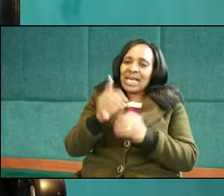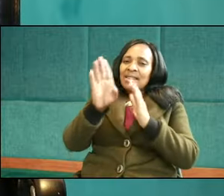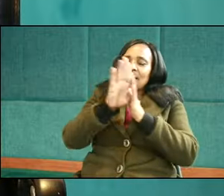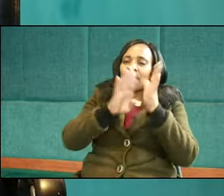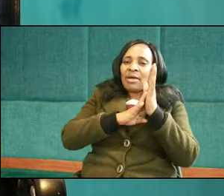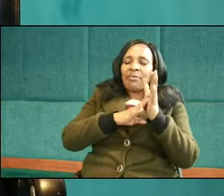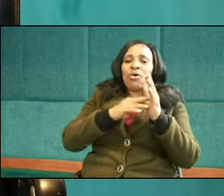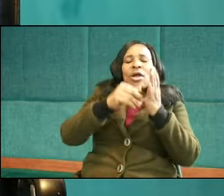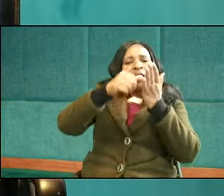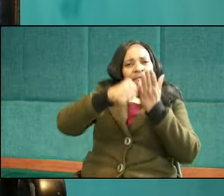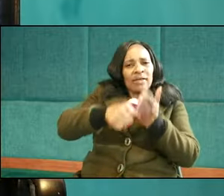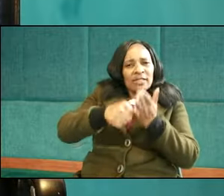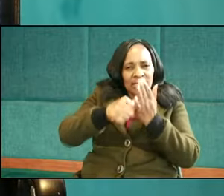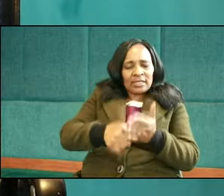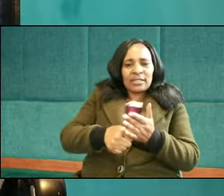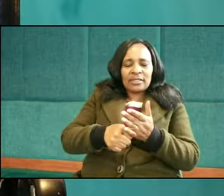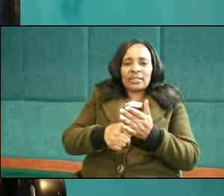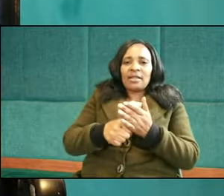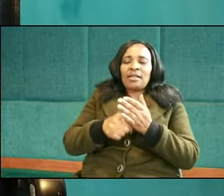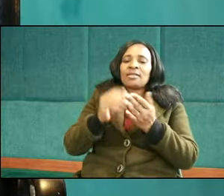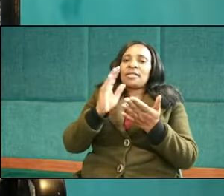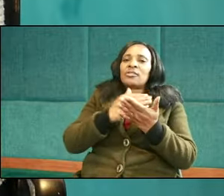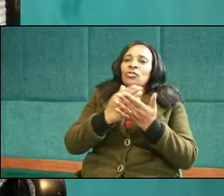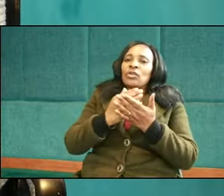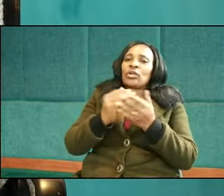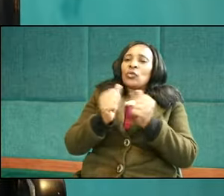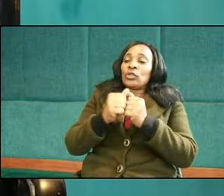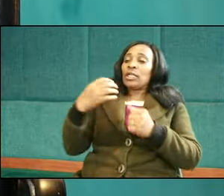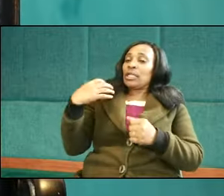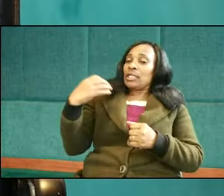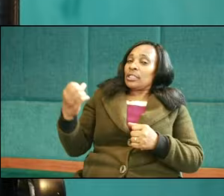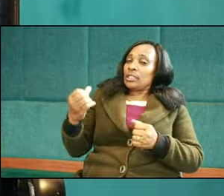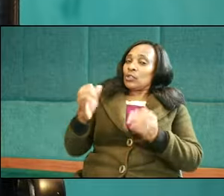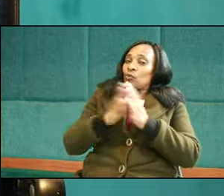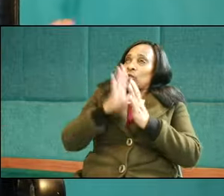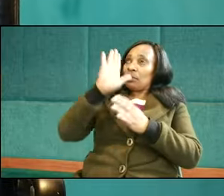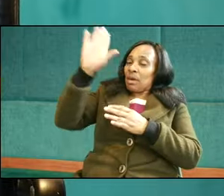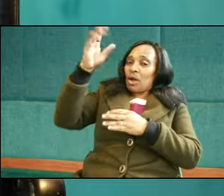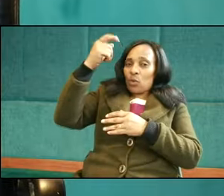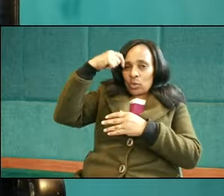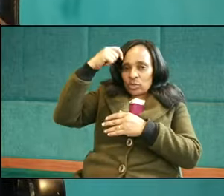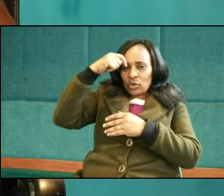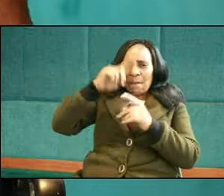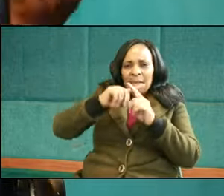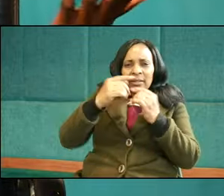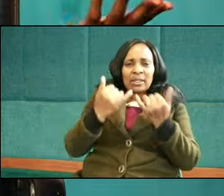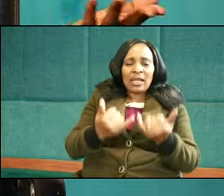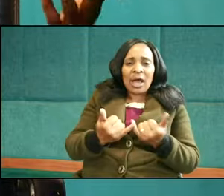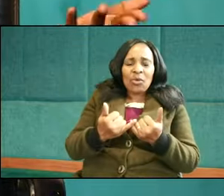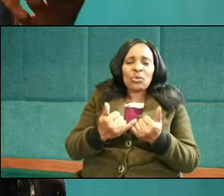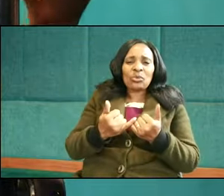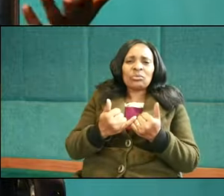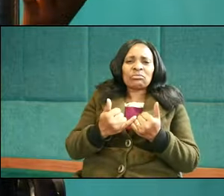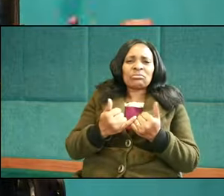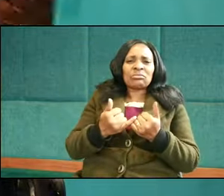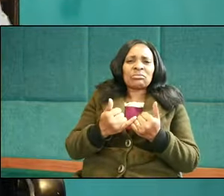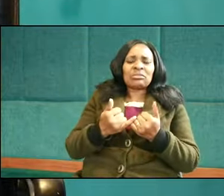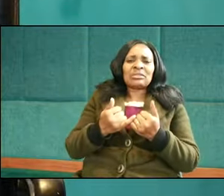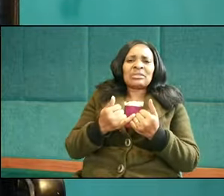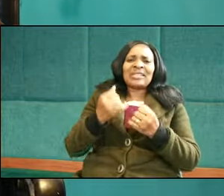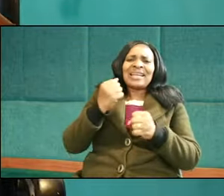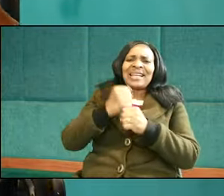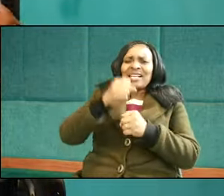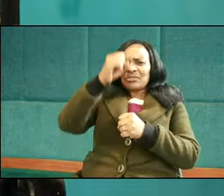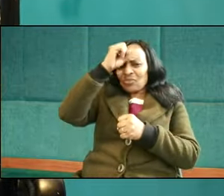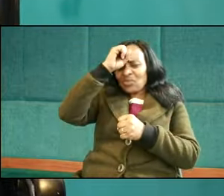Bible emphasizes Solomon's great riches and his wisdom, but still he does